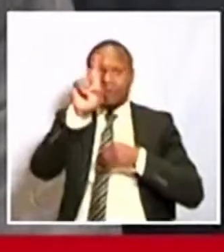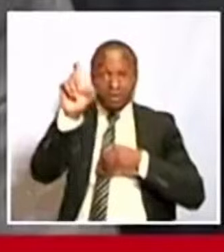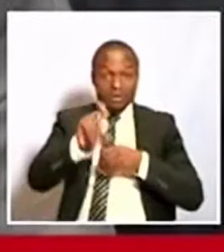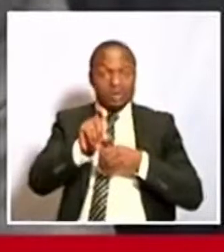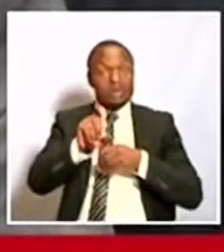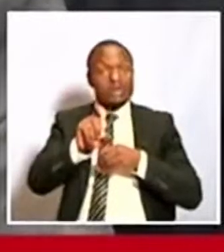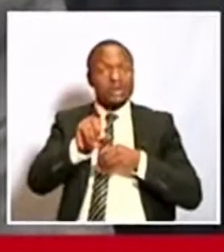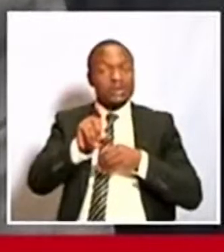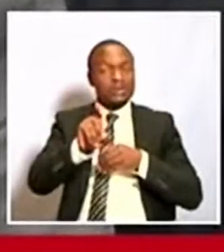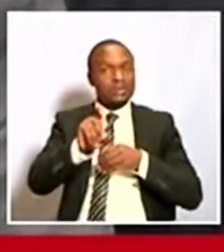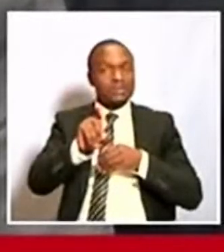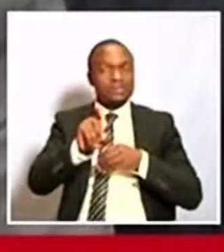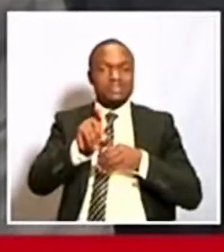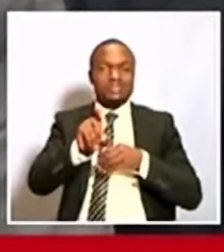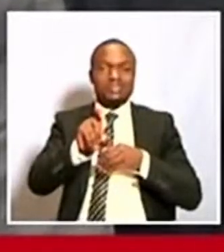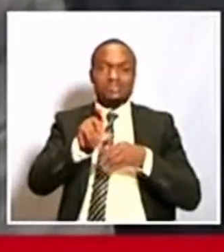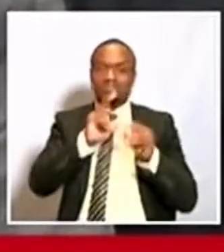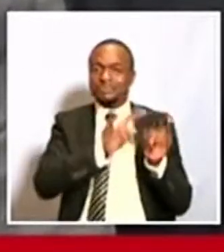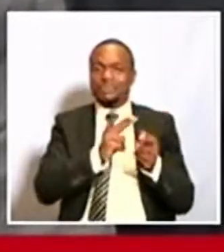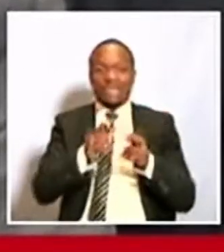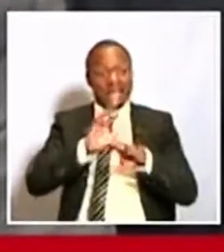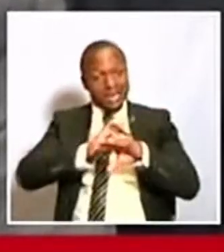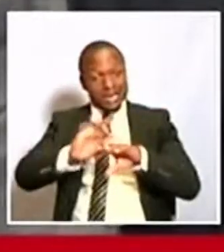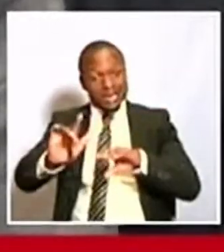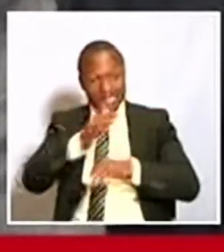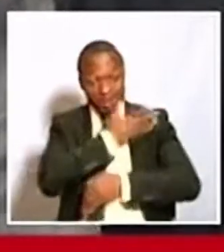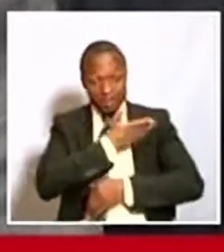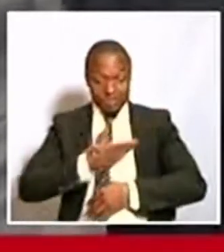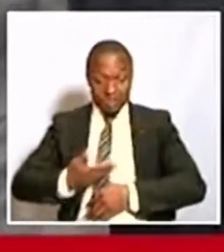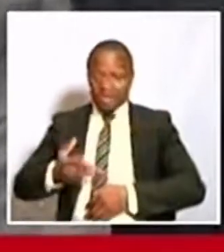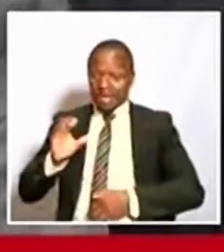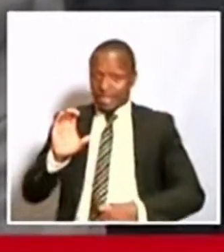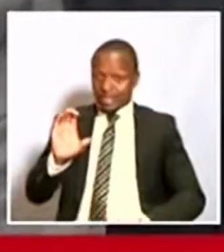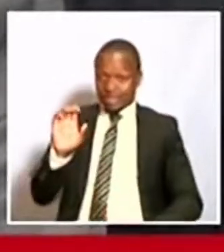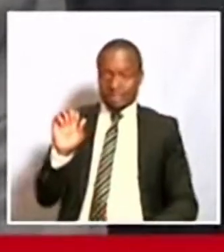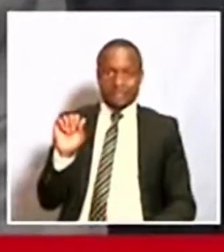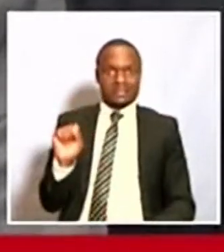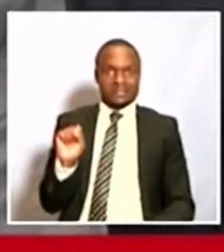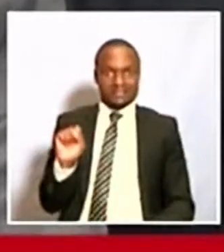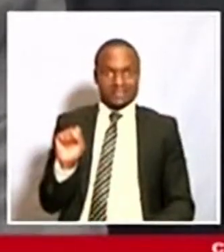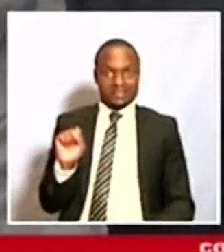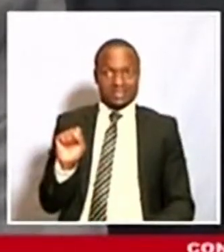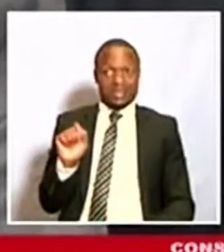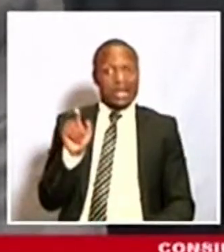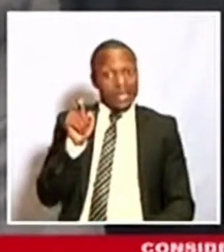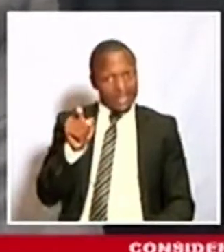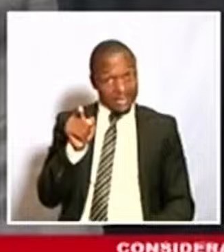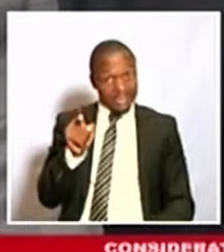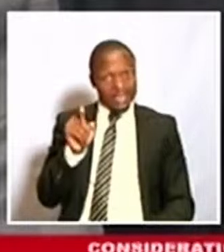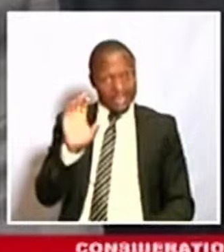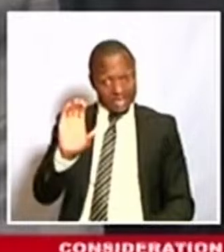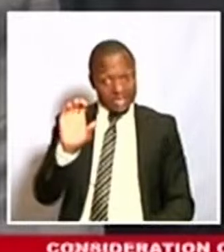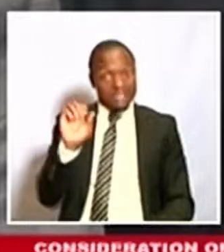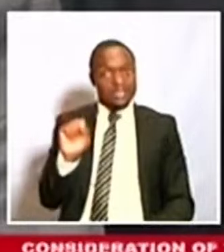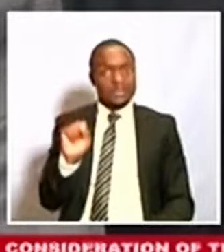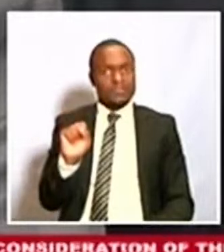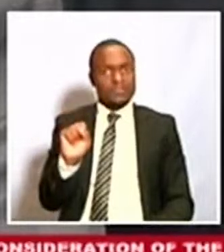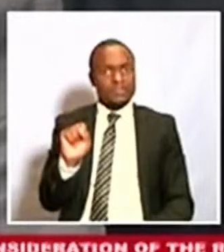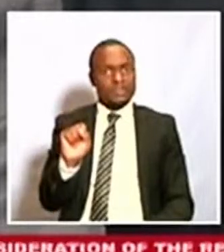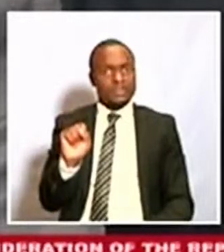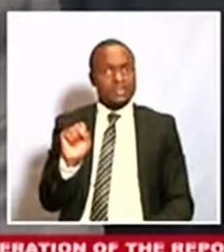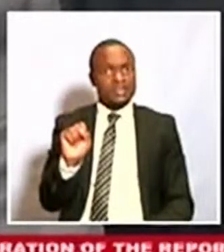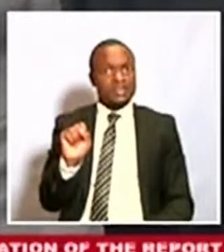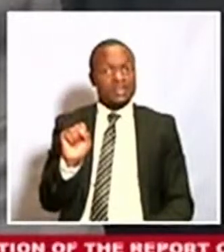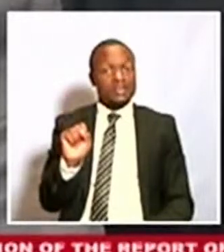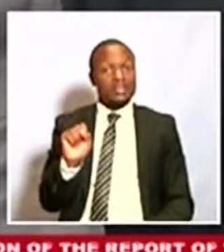of seriousness on the part of the CS. The CS is an ex-official. The